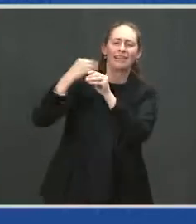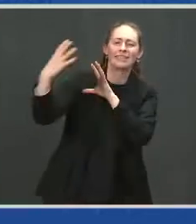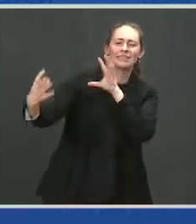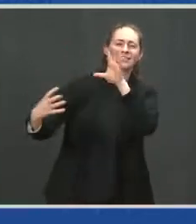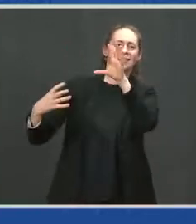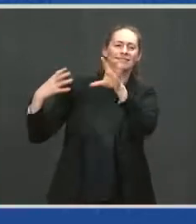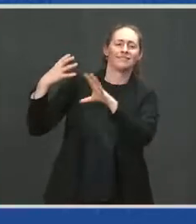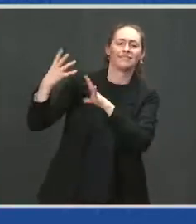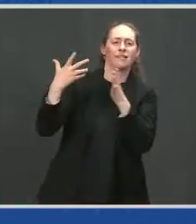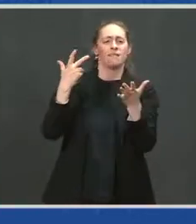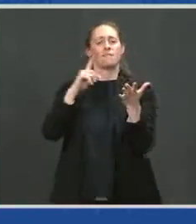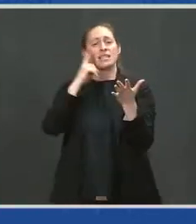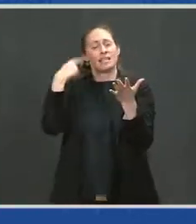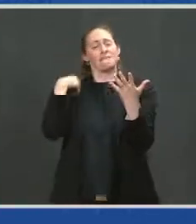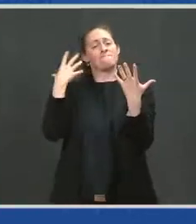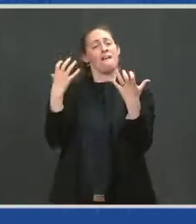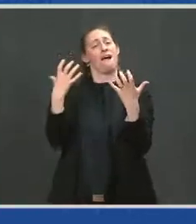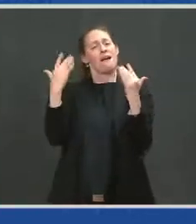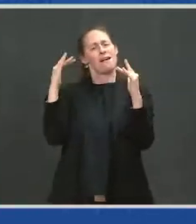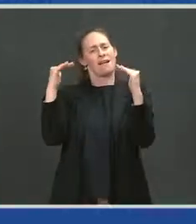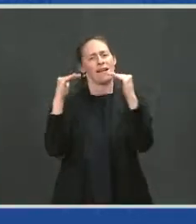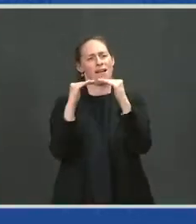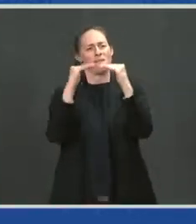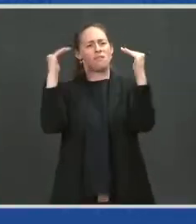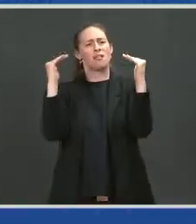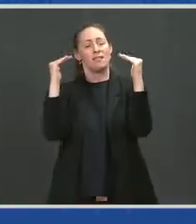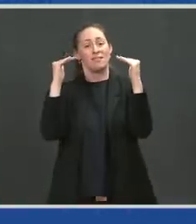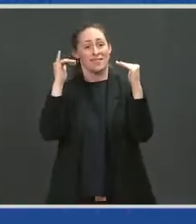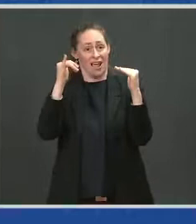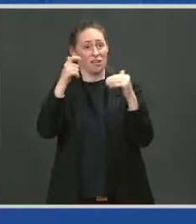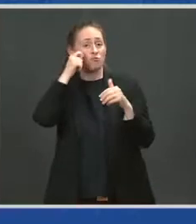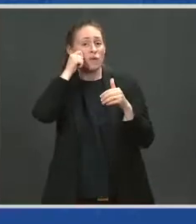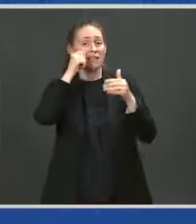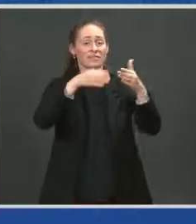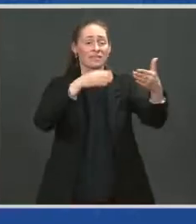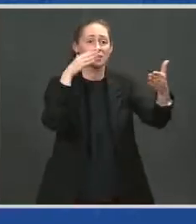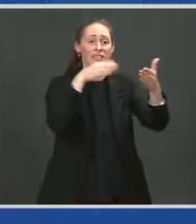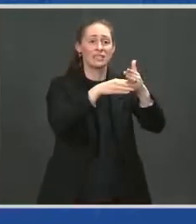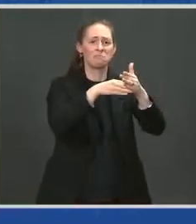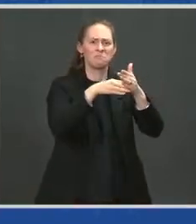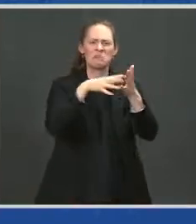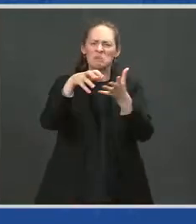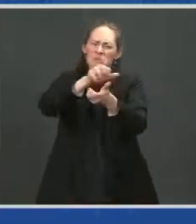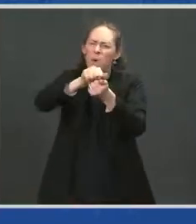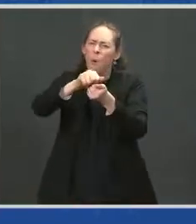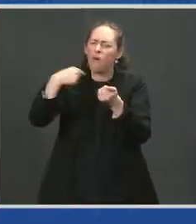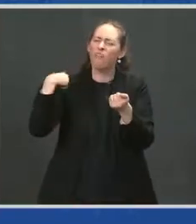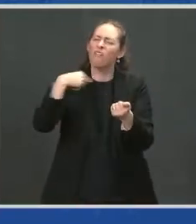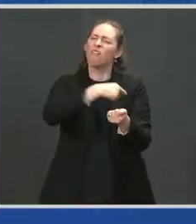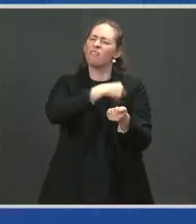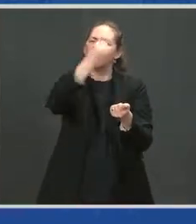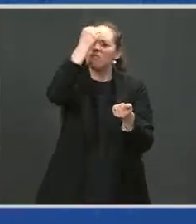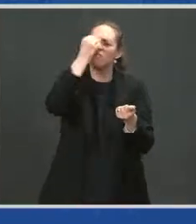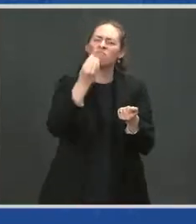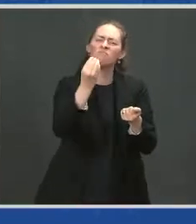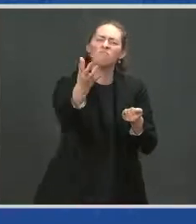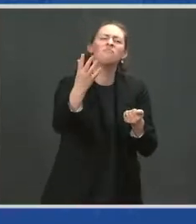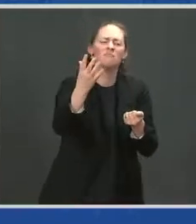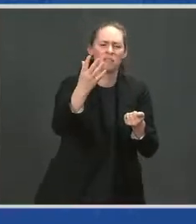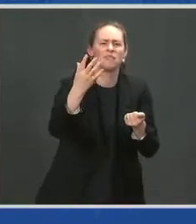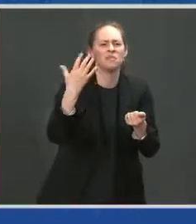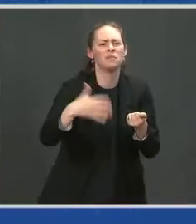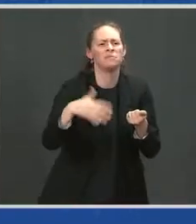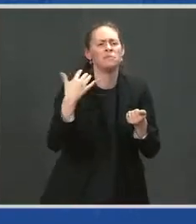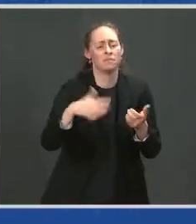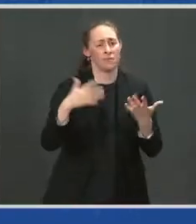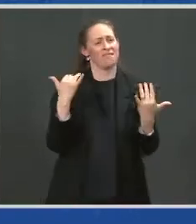reality that racism has long torn us apart. At our best, the